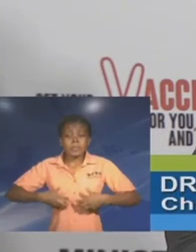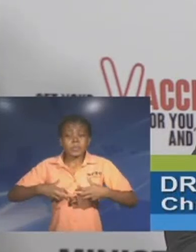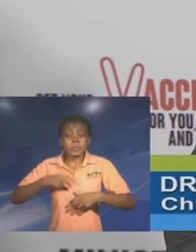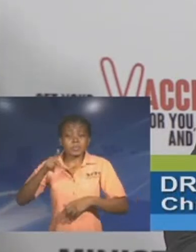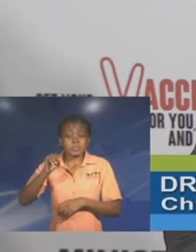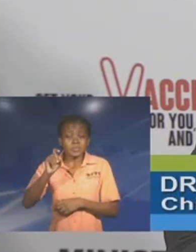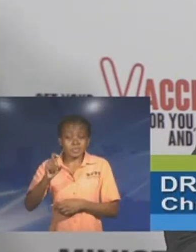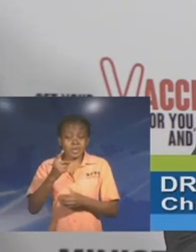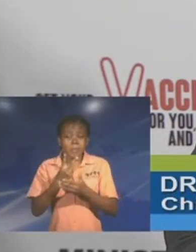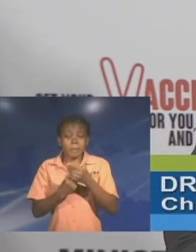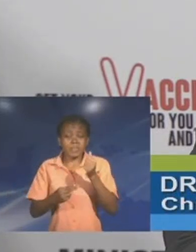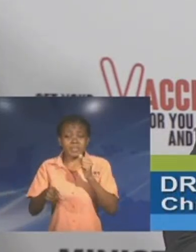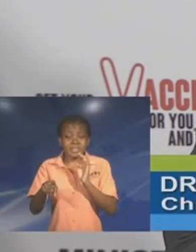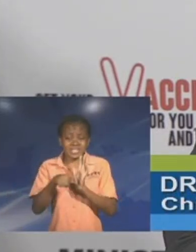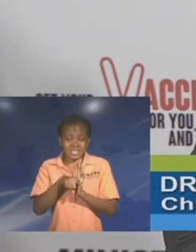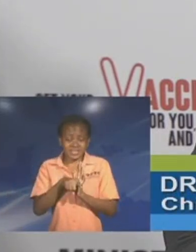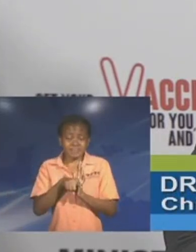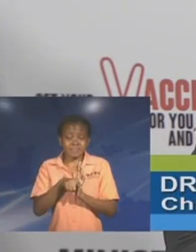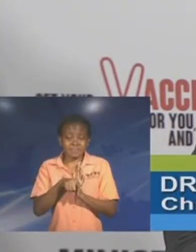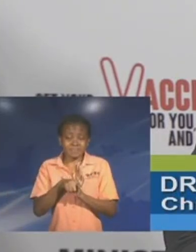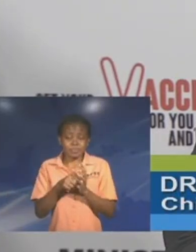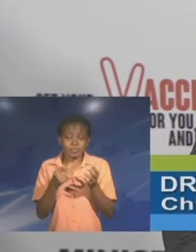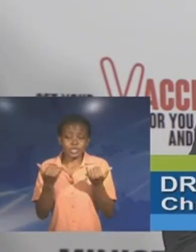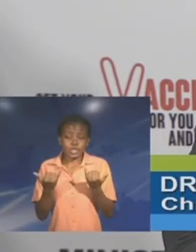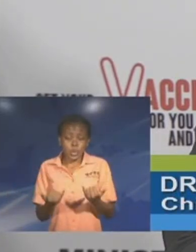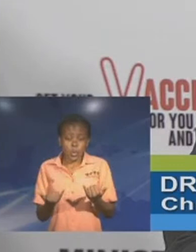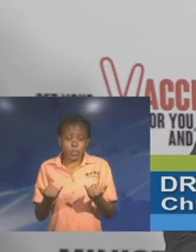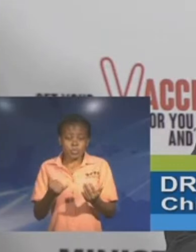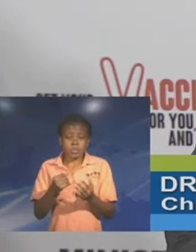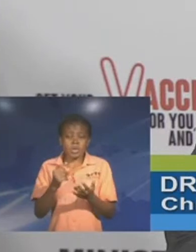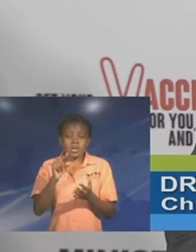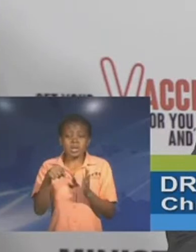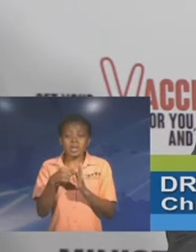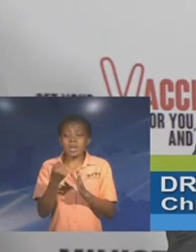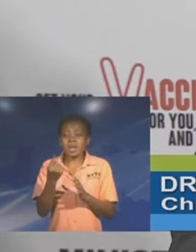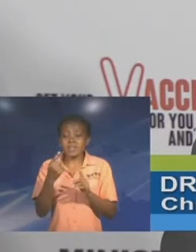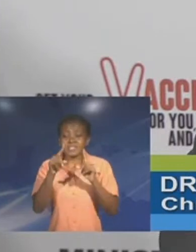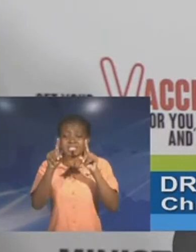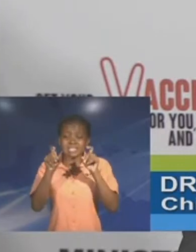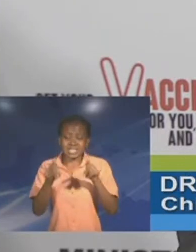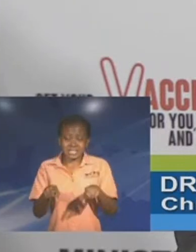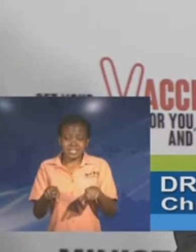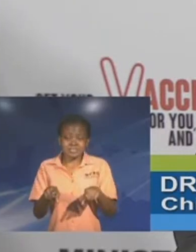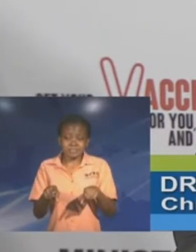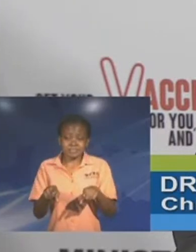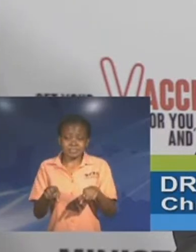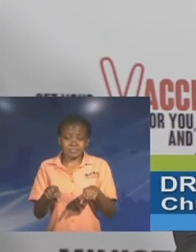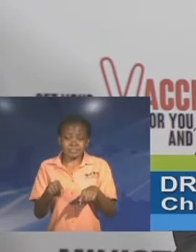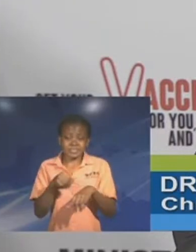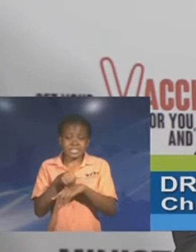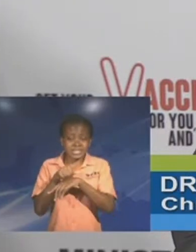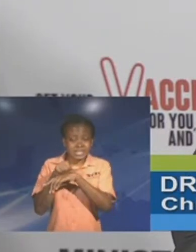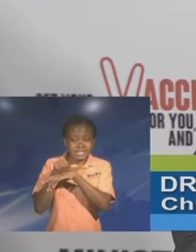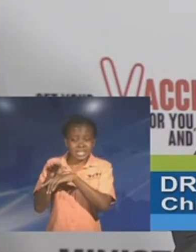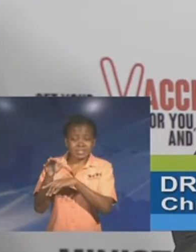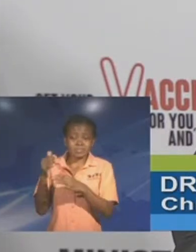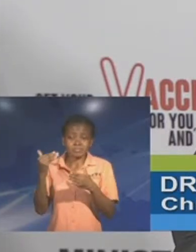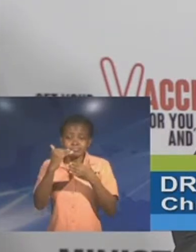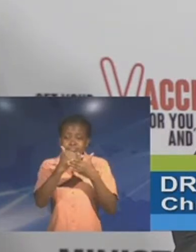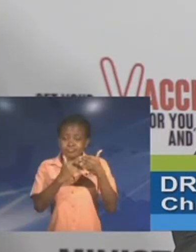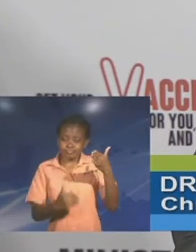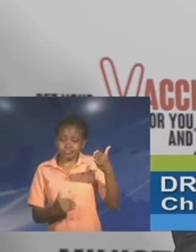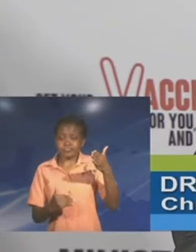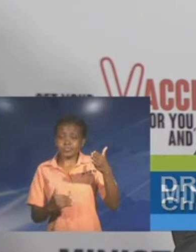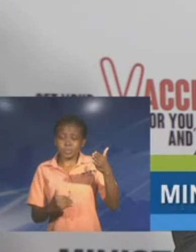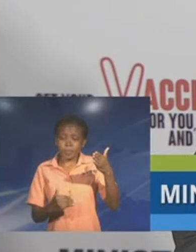negative as well, so it takes us up to 11 samples submitted so far. In terms of the criteria, we had sent out a clinical case definition